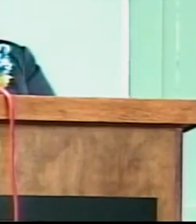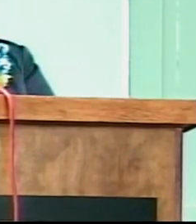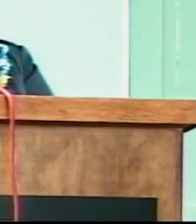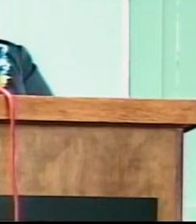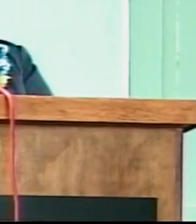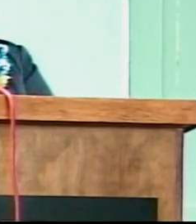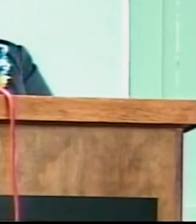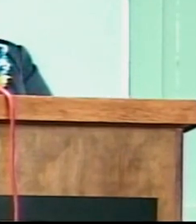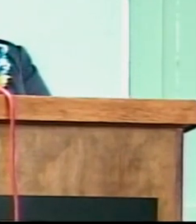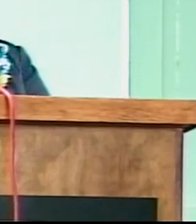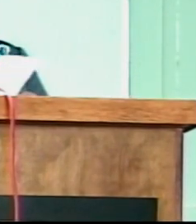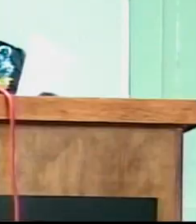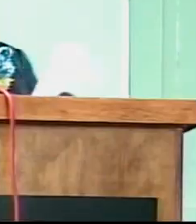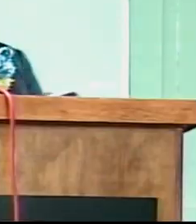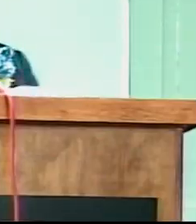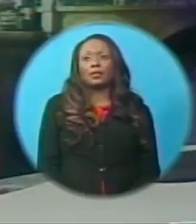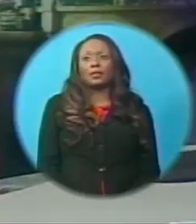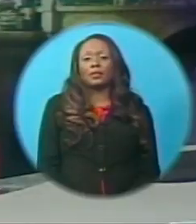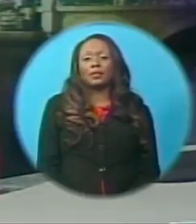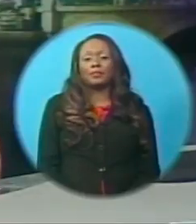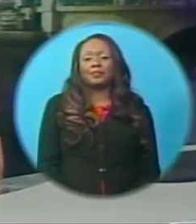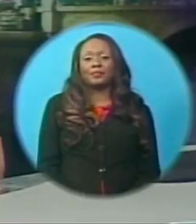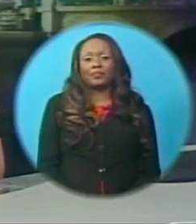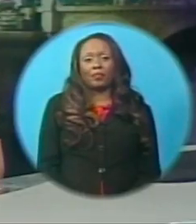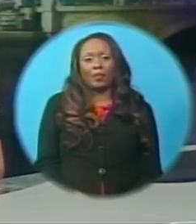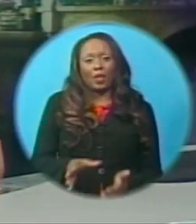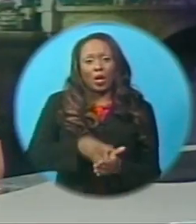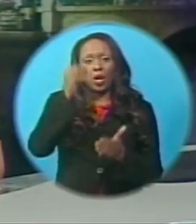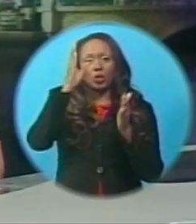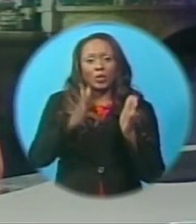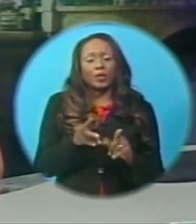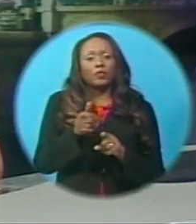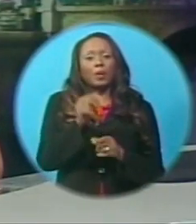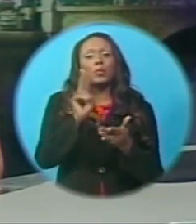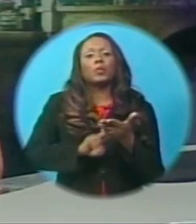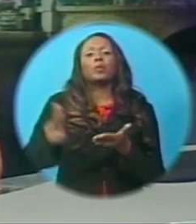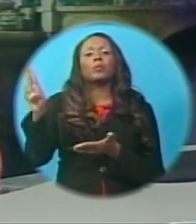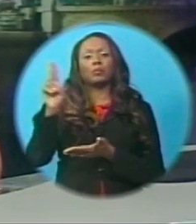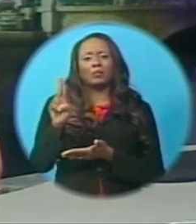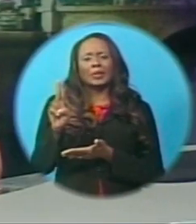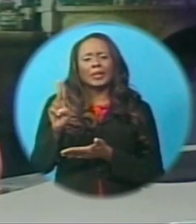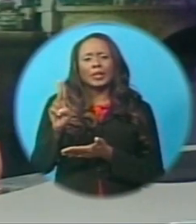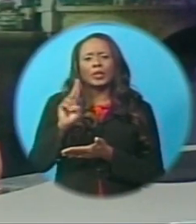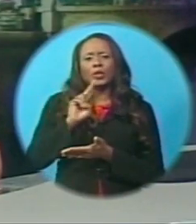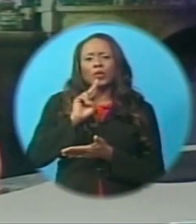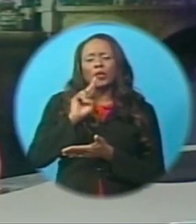A special welcome to all of you. Students of the University of the West Indies